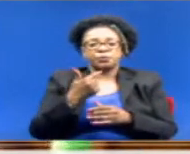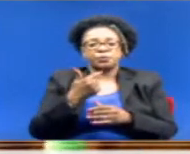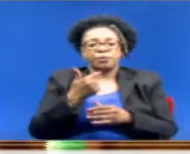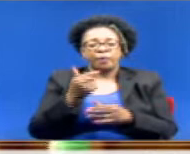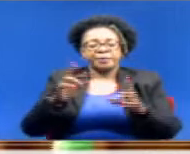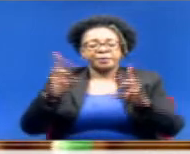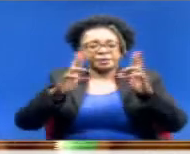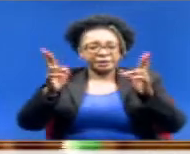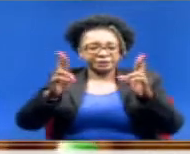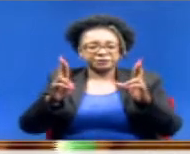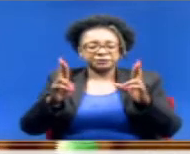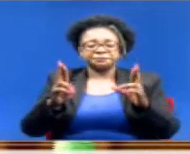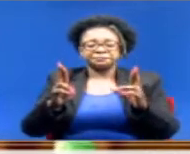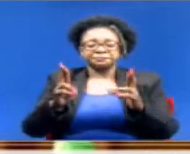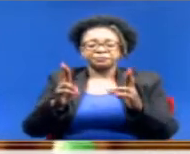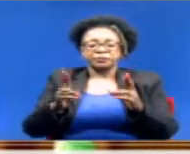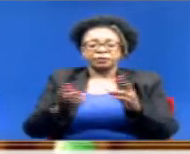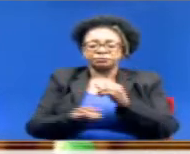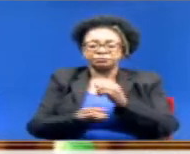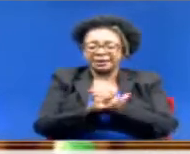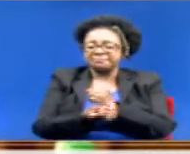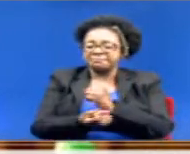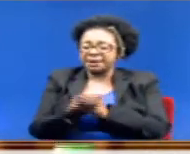to give billions and billions